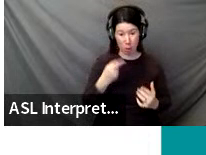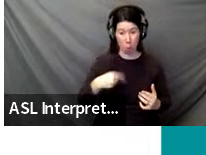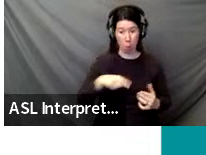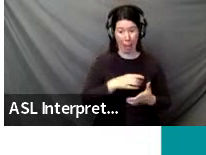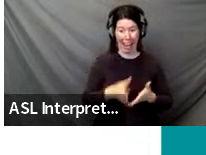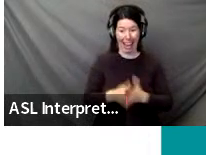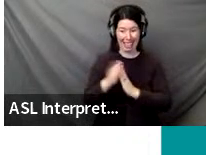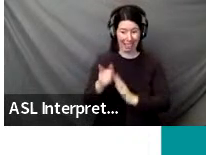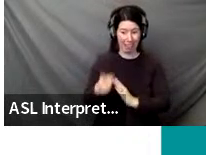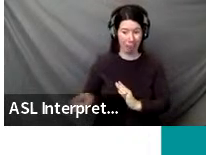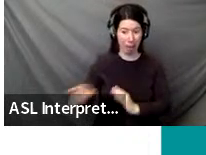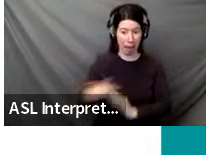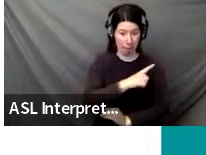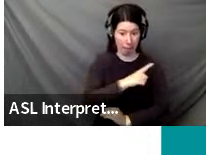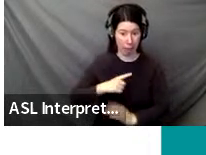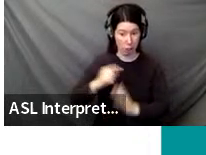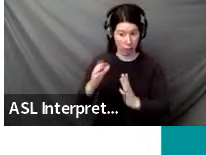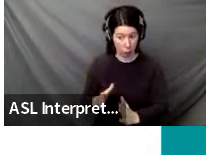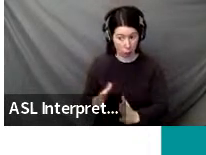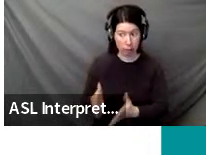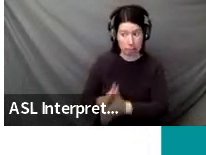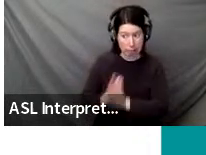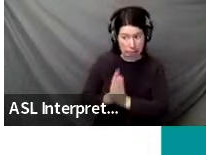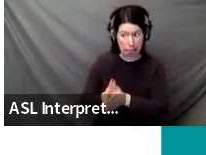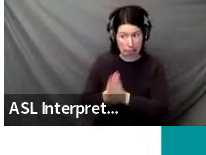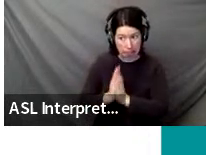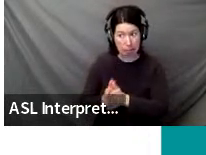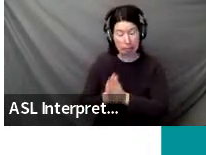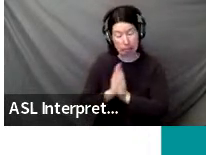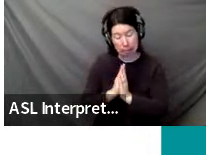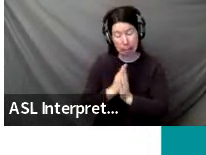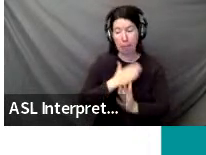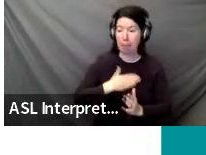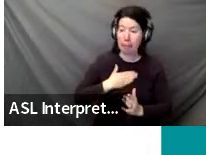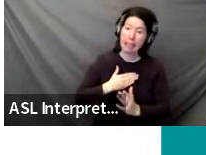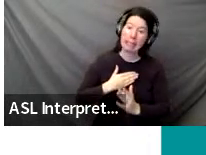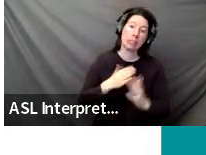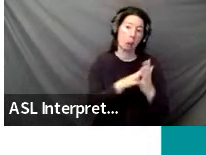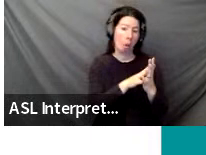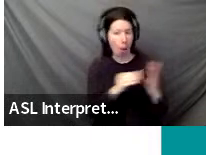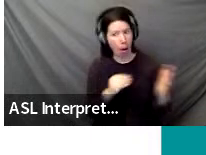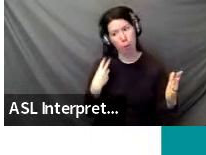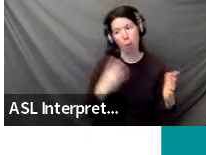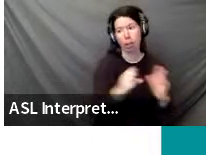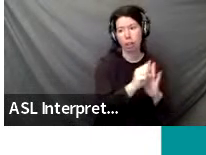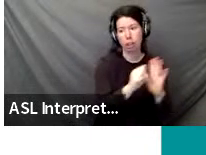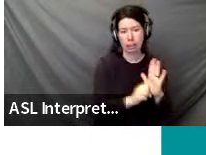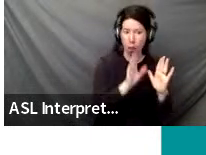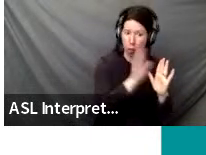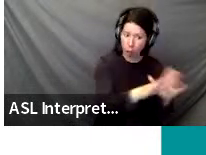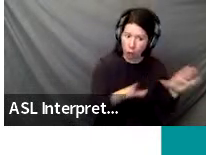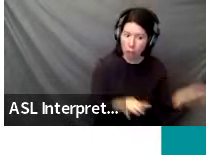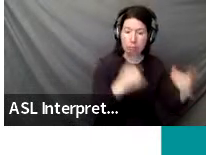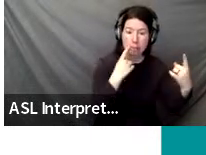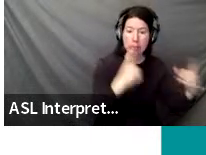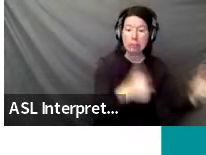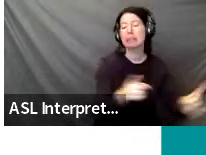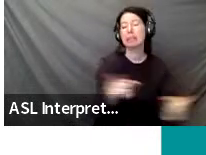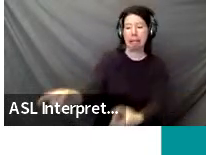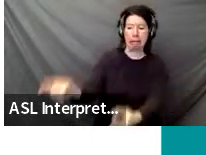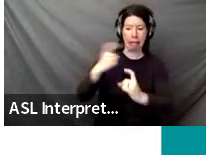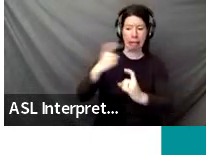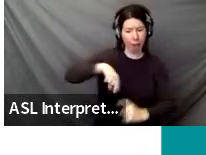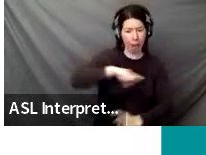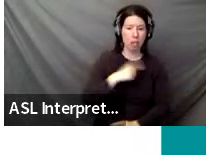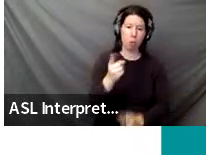them to once again duplicate what Washington State has done and give us $1 billion so